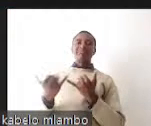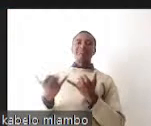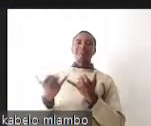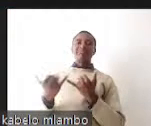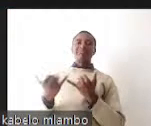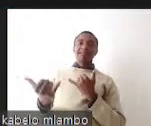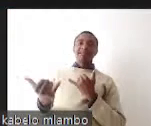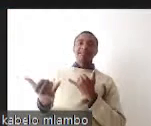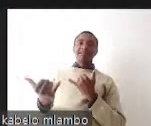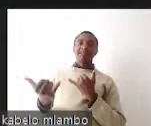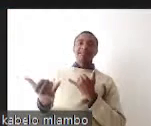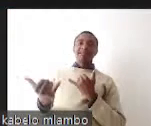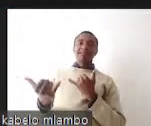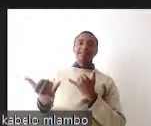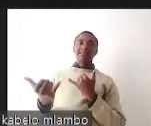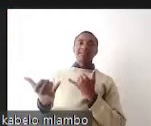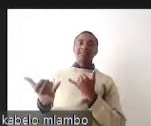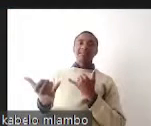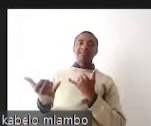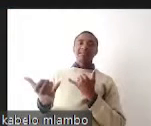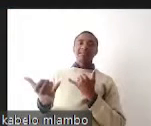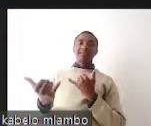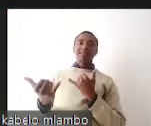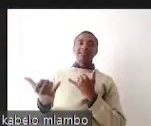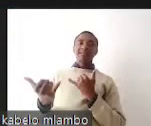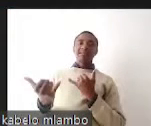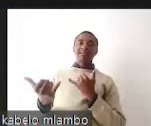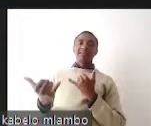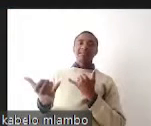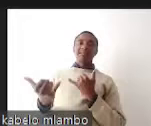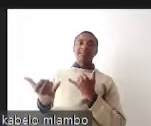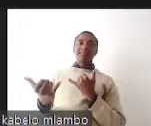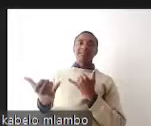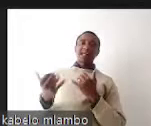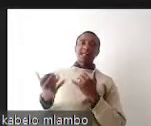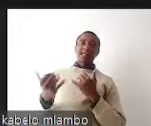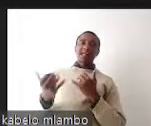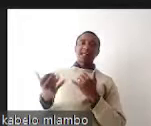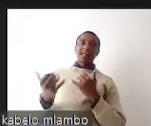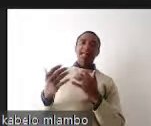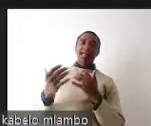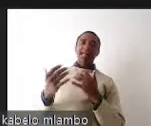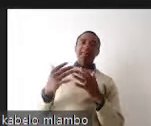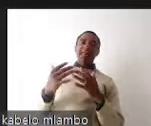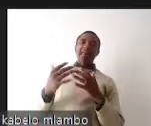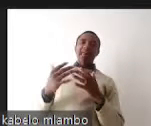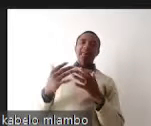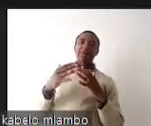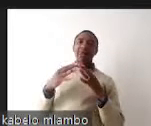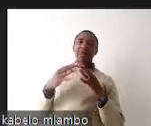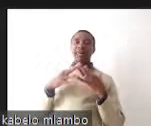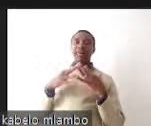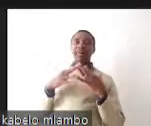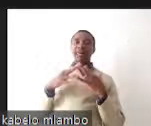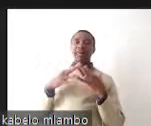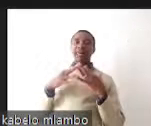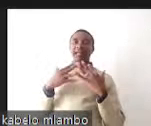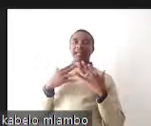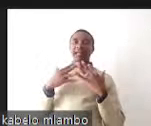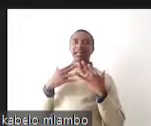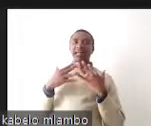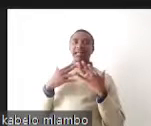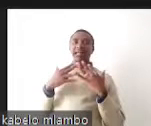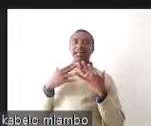Yes. Victor, we've agreed. Mongez is sharing. Oh, okay. Thanks,